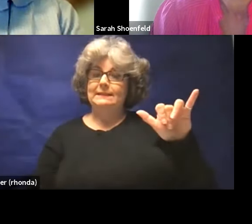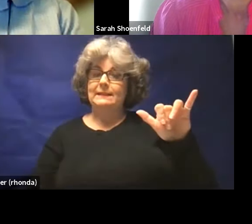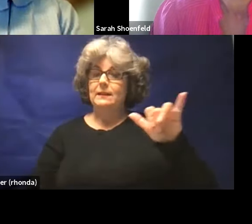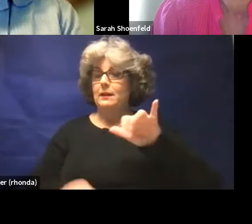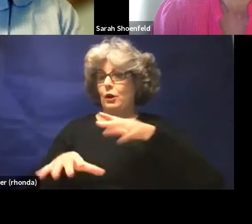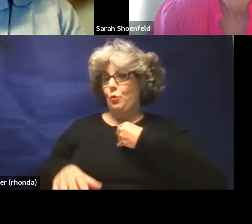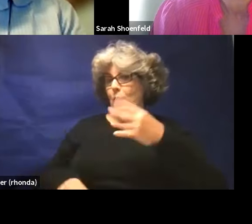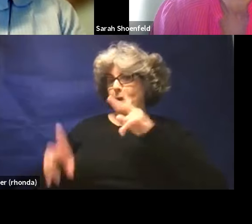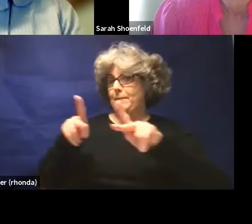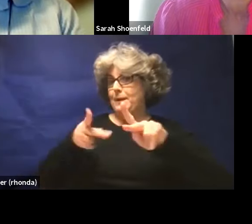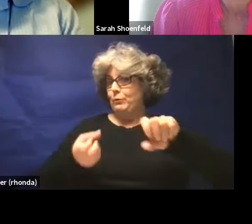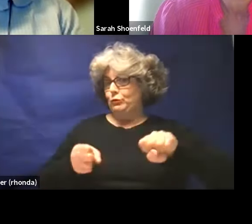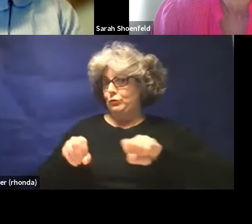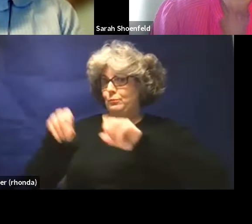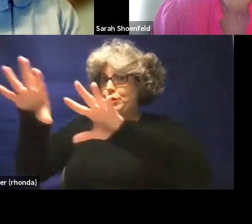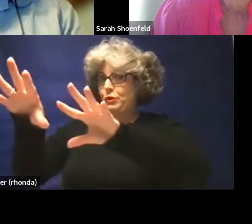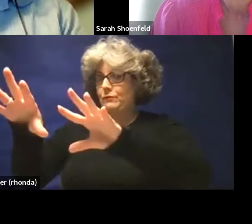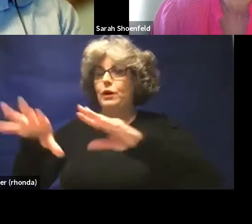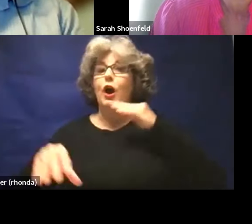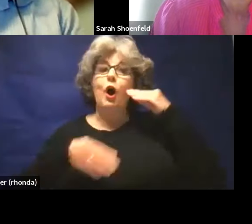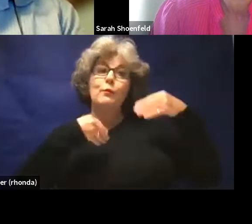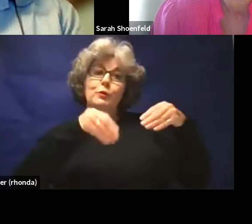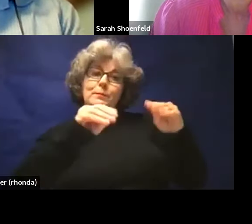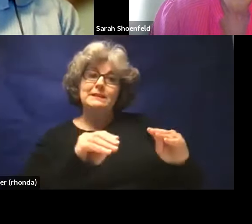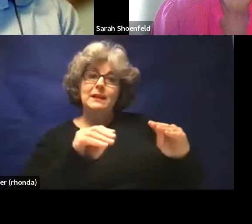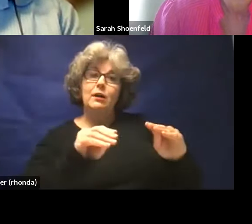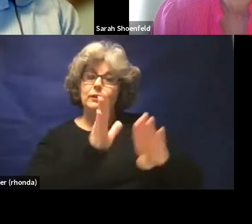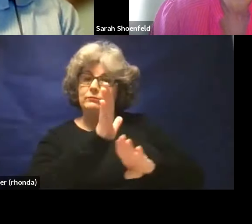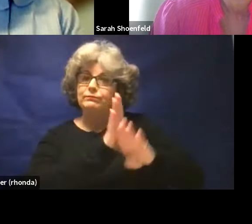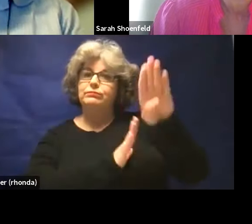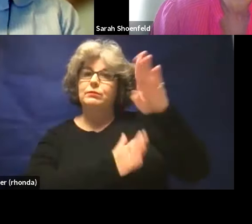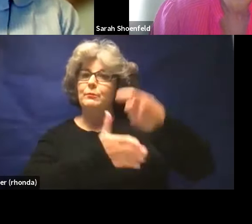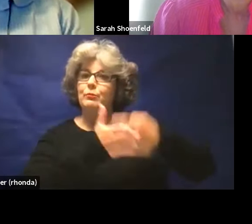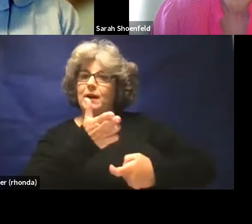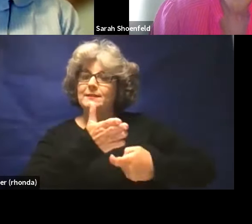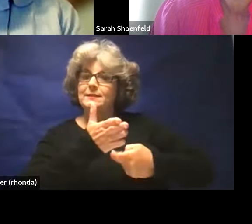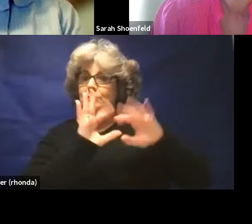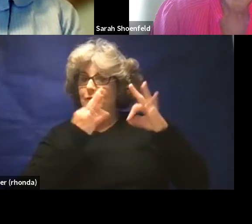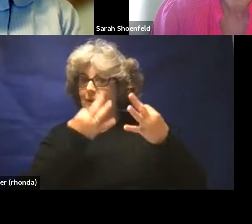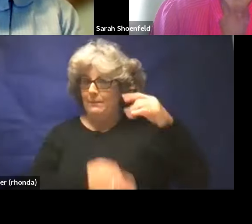get white people to move out so that their homes could then be sold at inflated prices to black families.